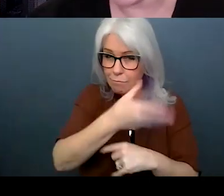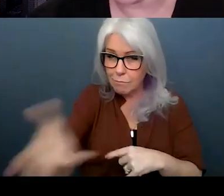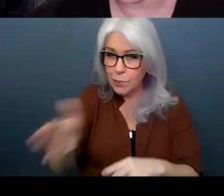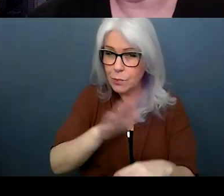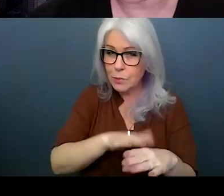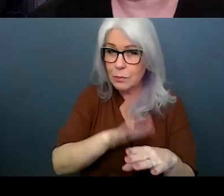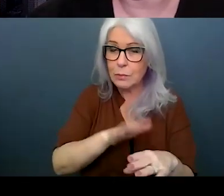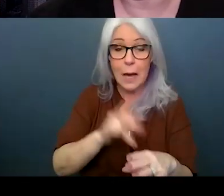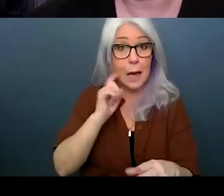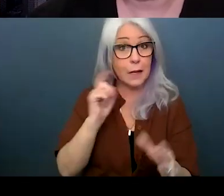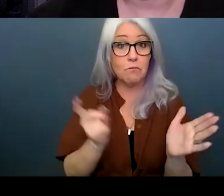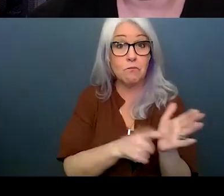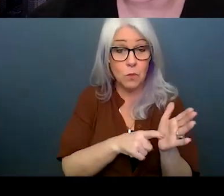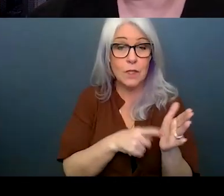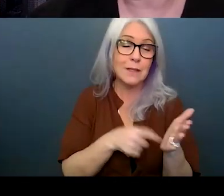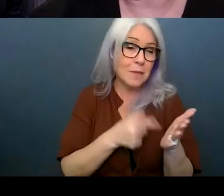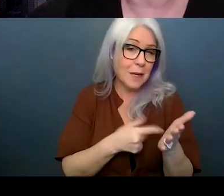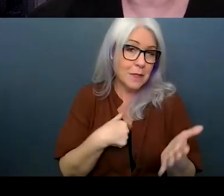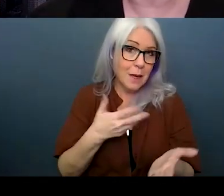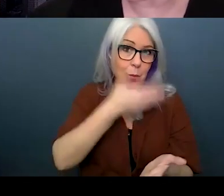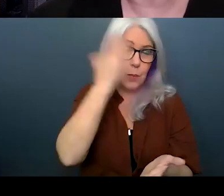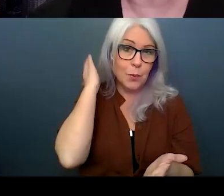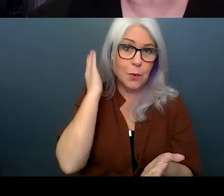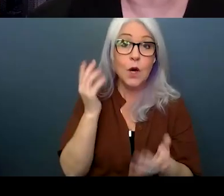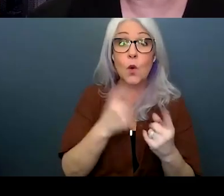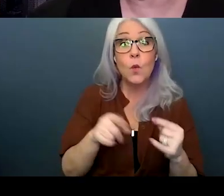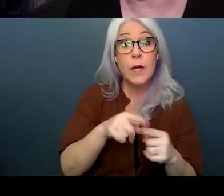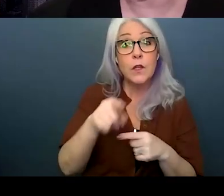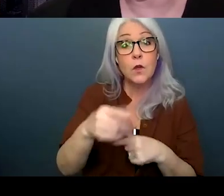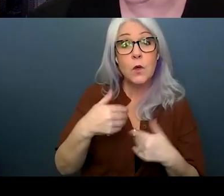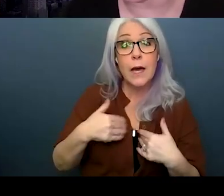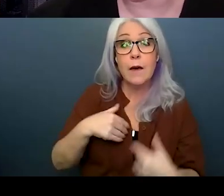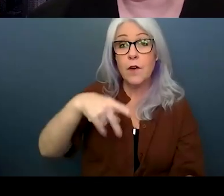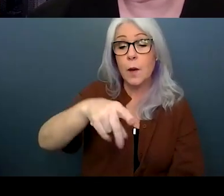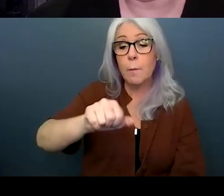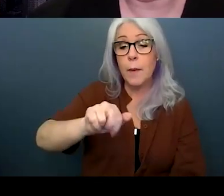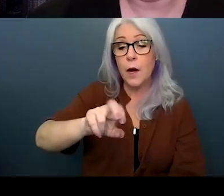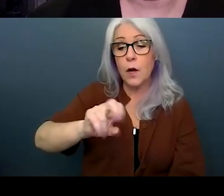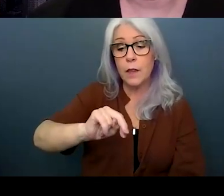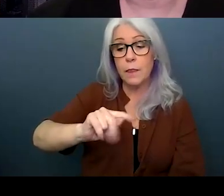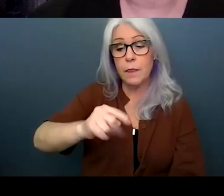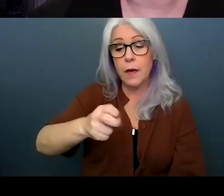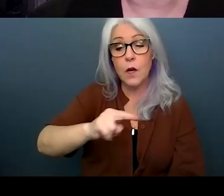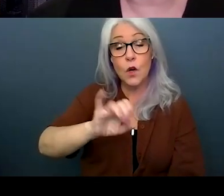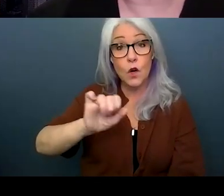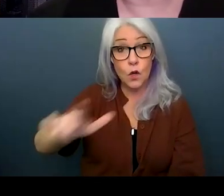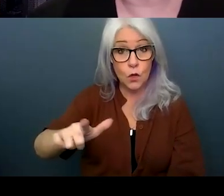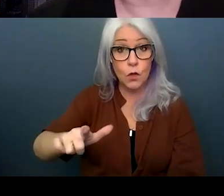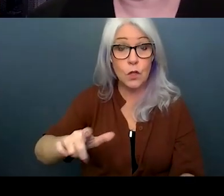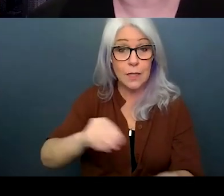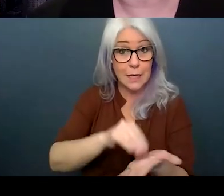I notice students sometimes miss. When you have parenthetical citation at the end, like you do here, notice that